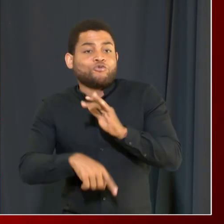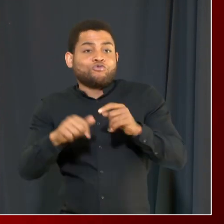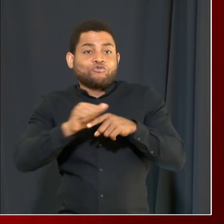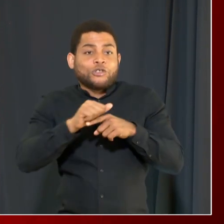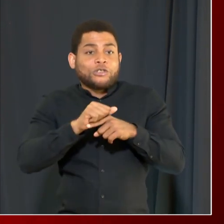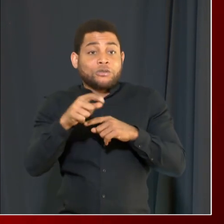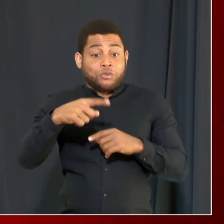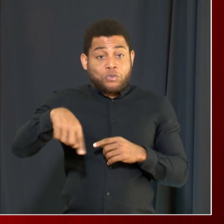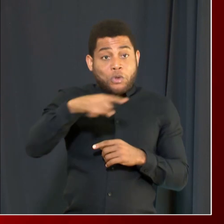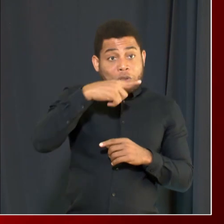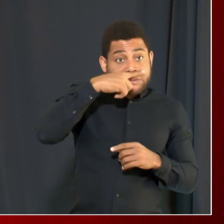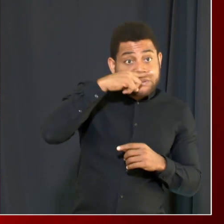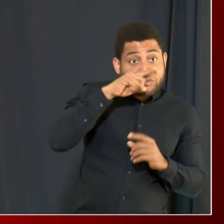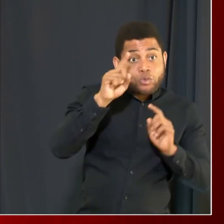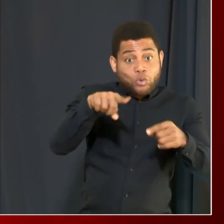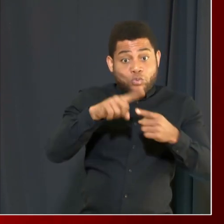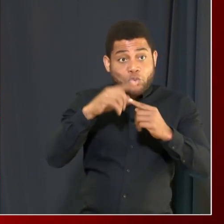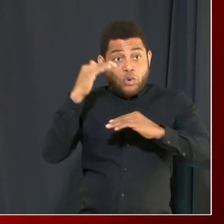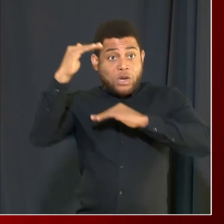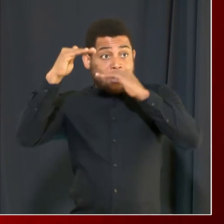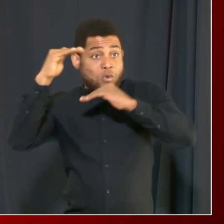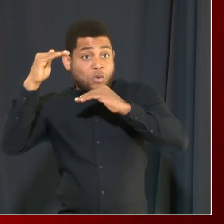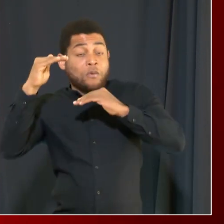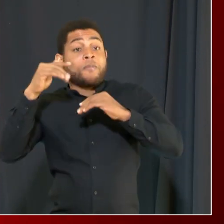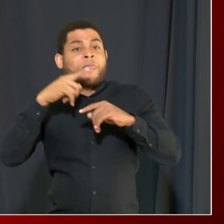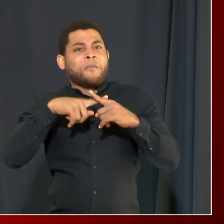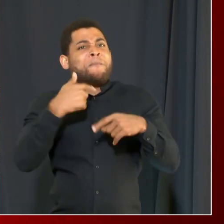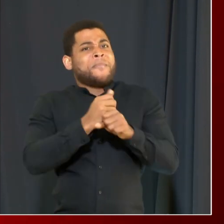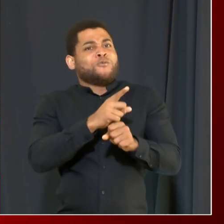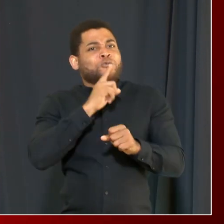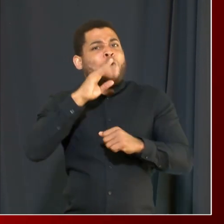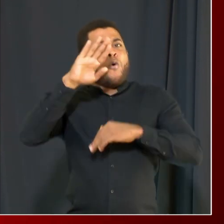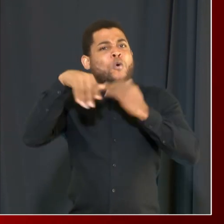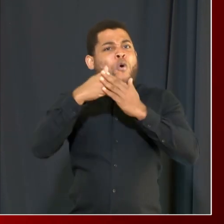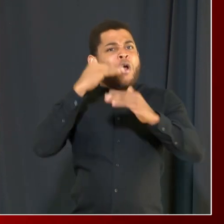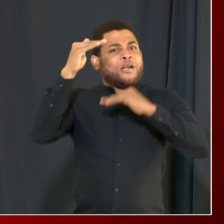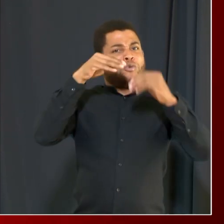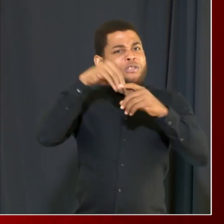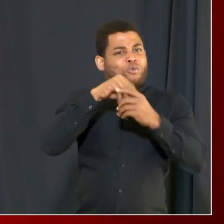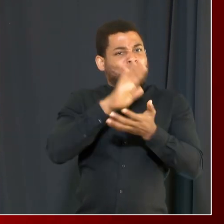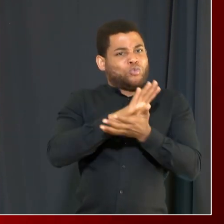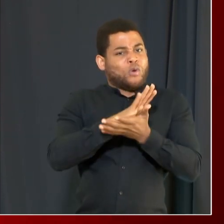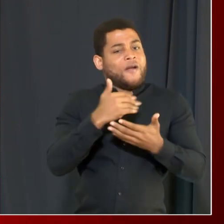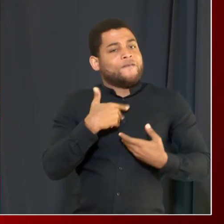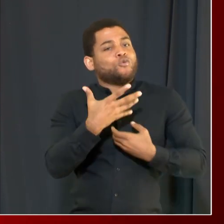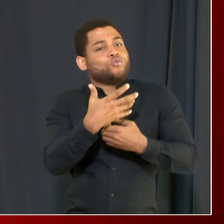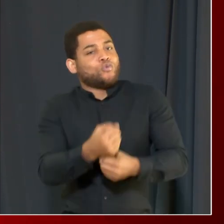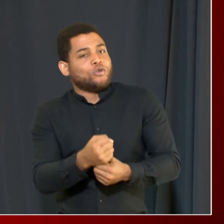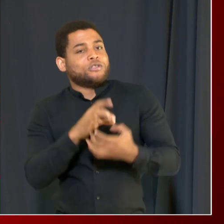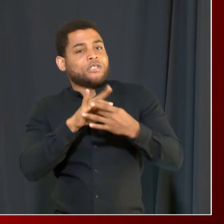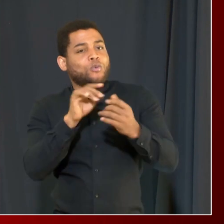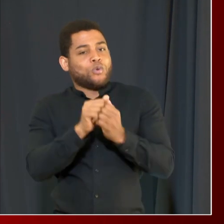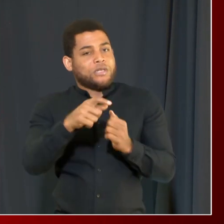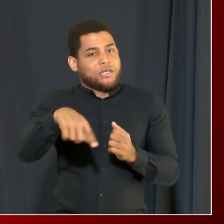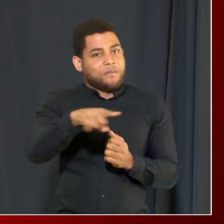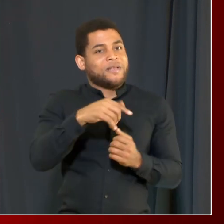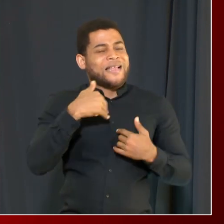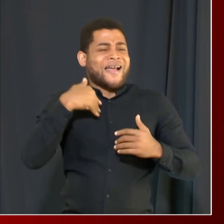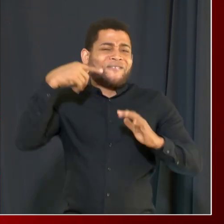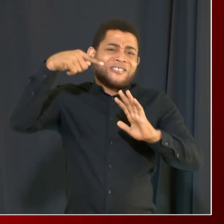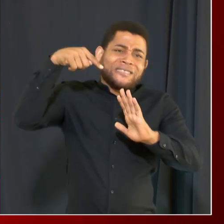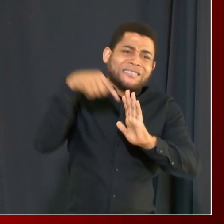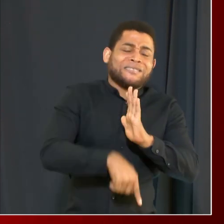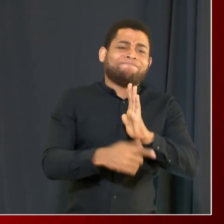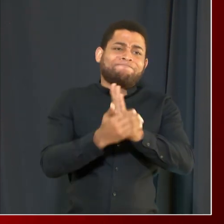adult. But we want to make sure all the adults in the school who have those trusted relationships have the intensive skills training. So you'll see